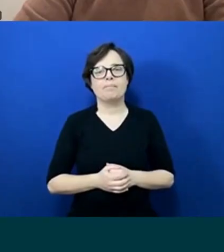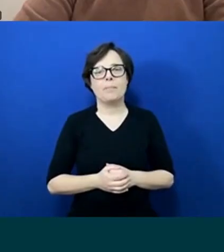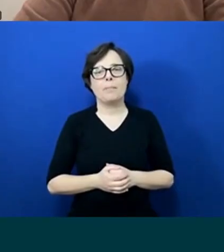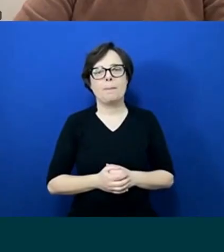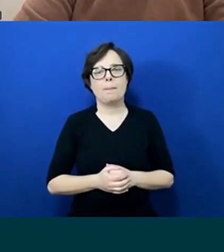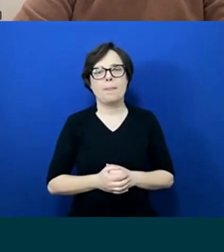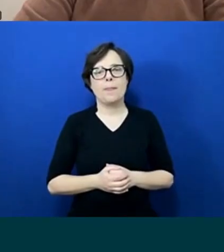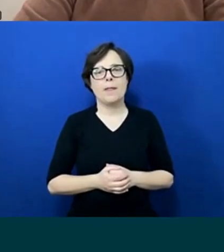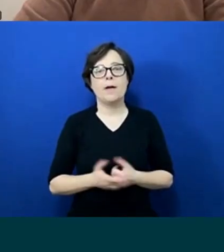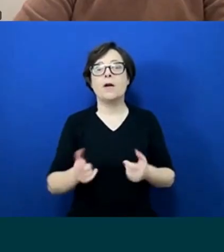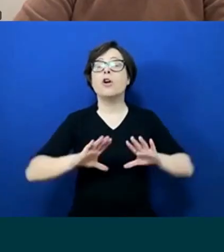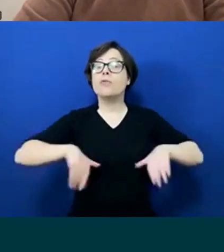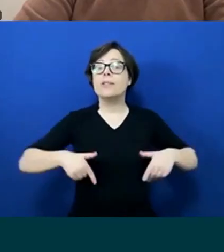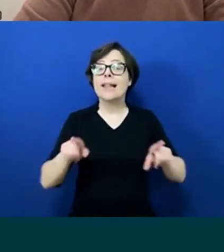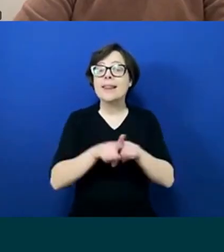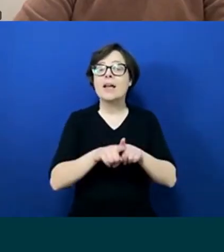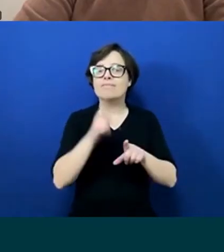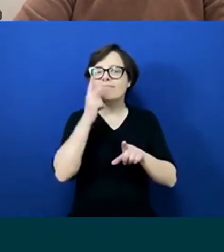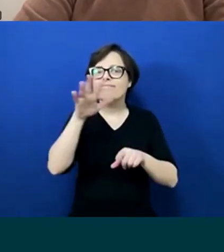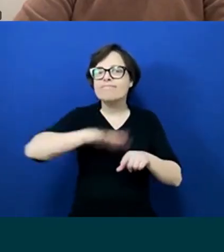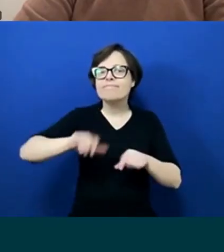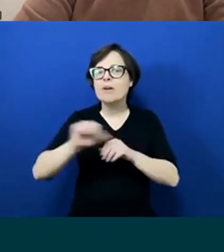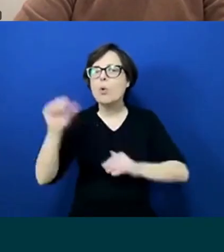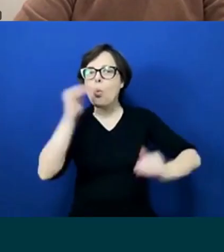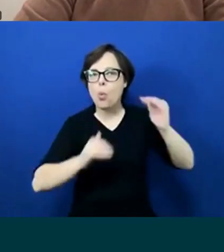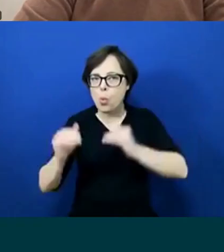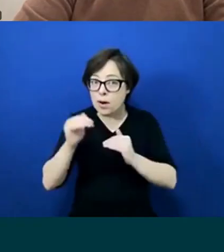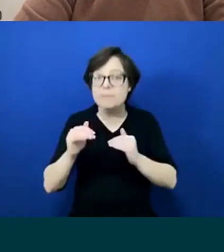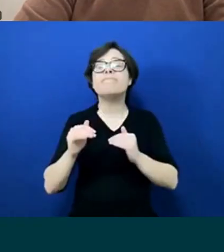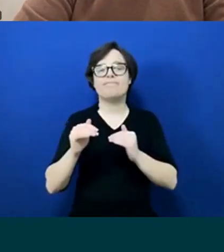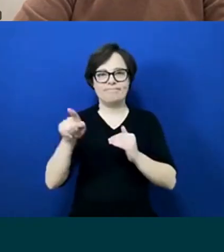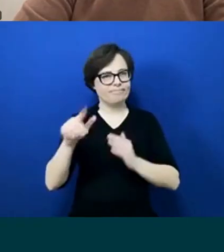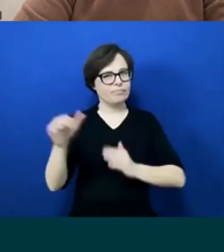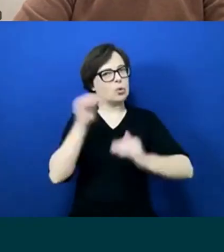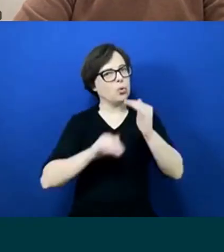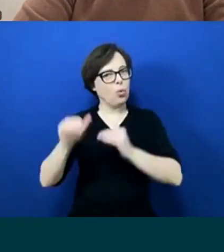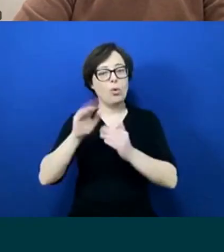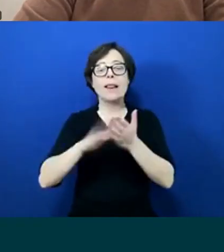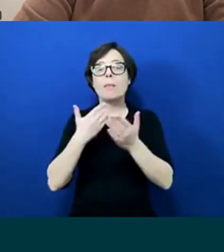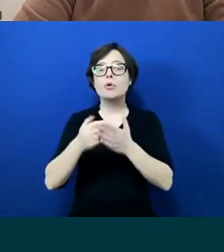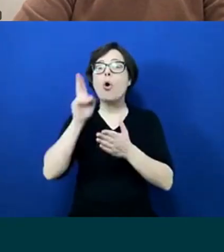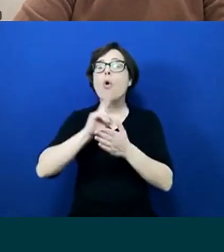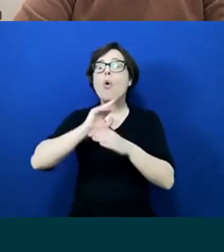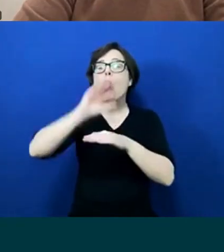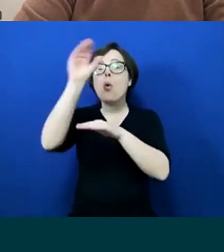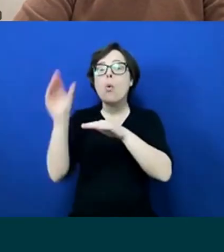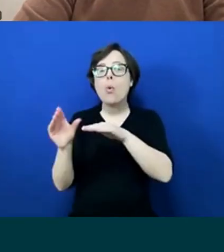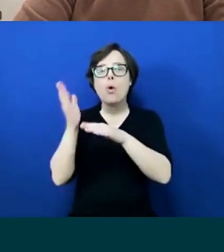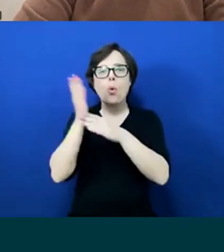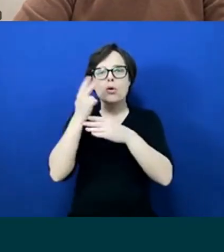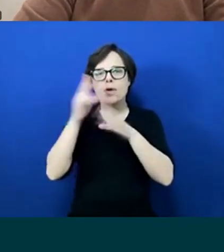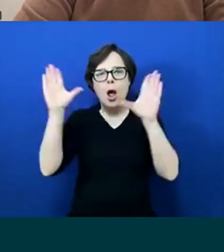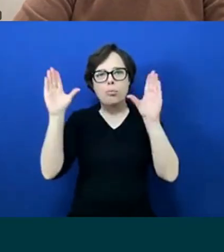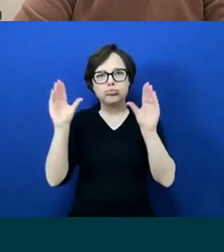are especially vulnerable. So glacier melt, for example, is accelerating, and therefore the risks